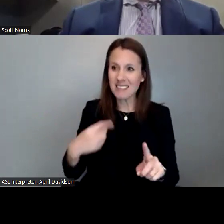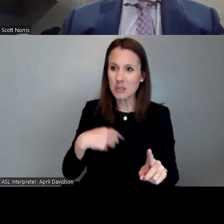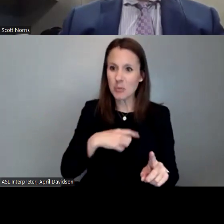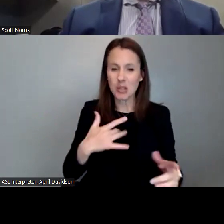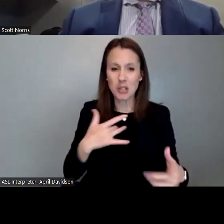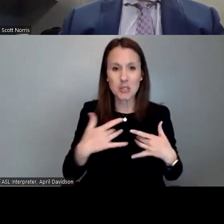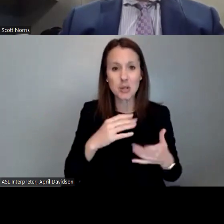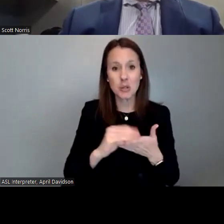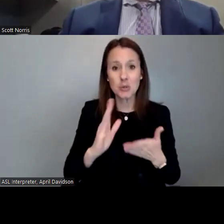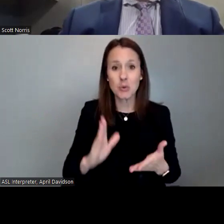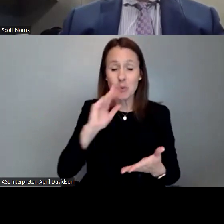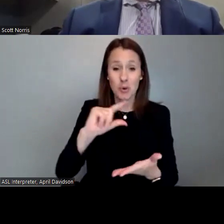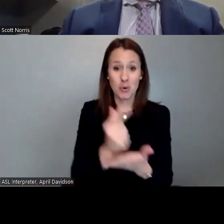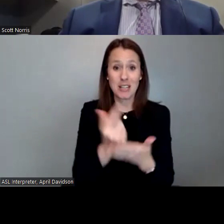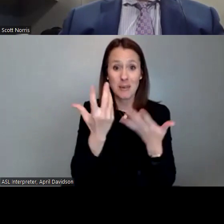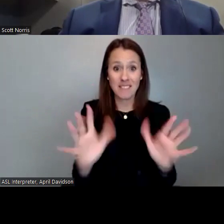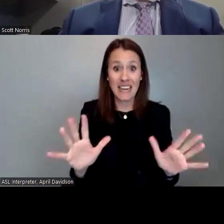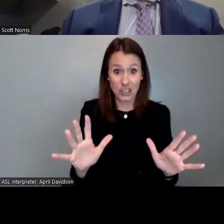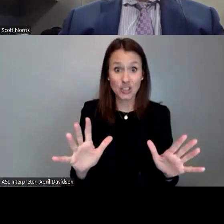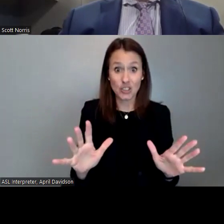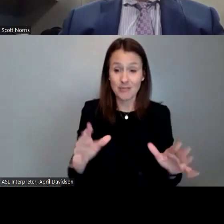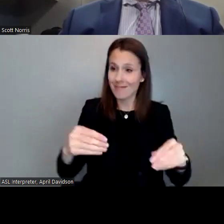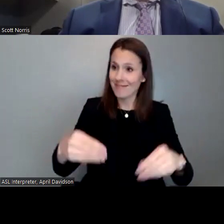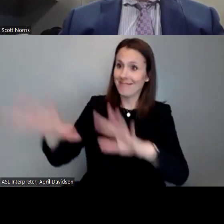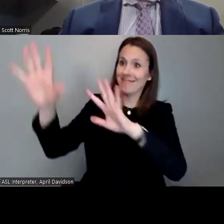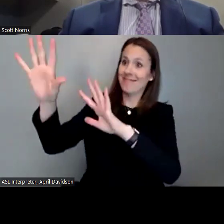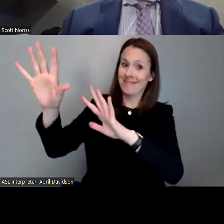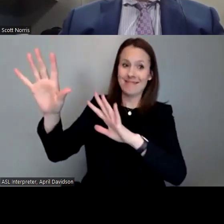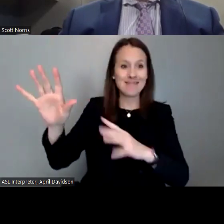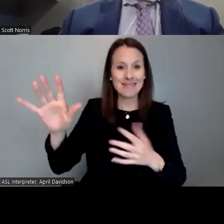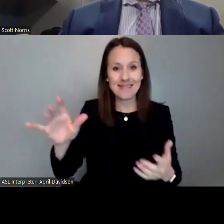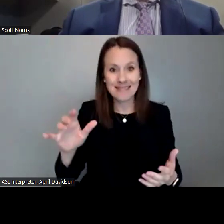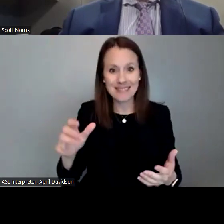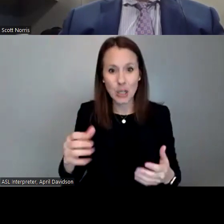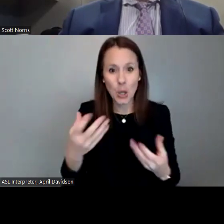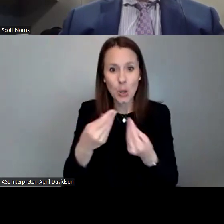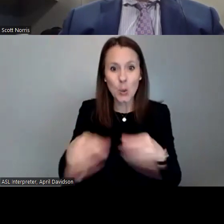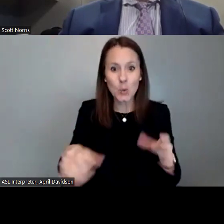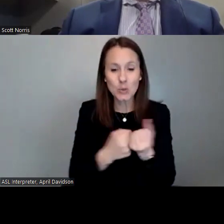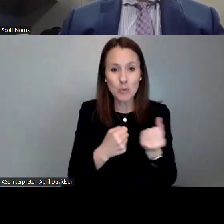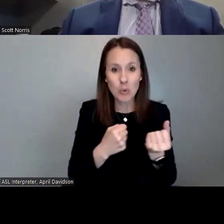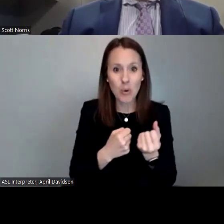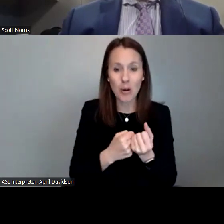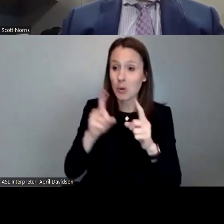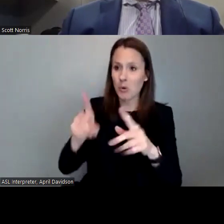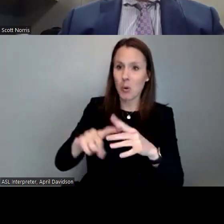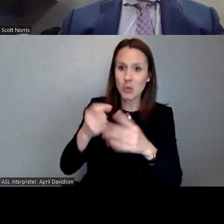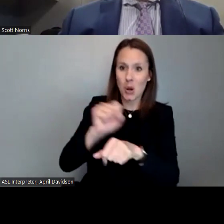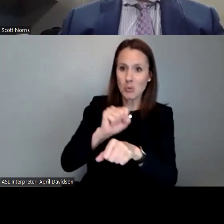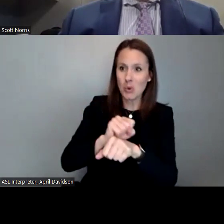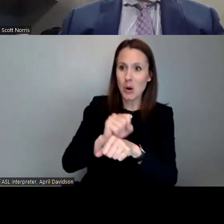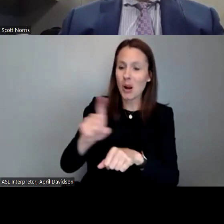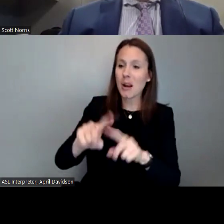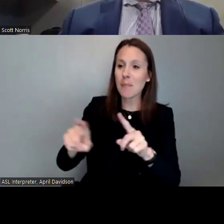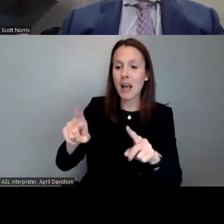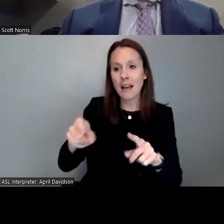will graduate and then leave our supportive environment to workplaces where they will need to advocate to